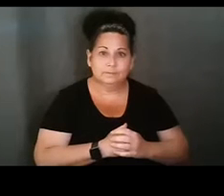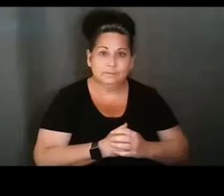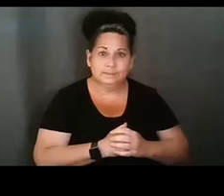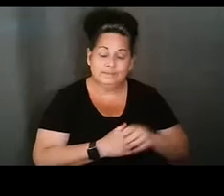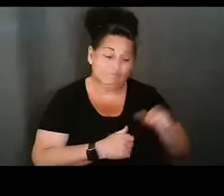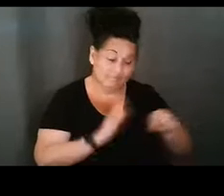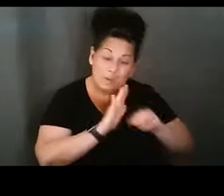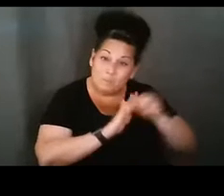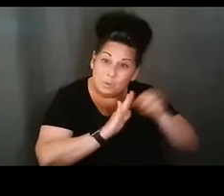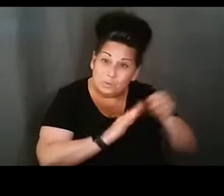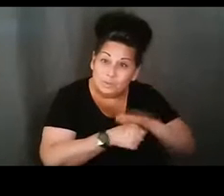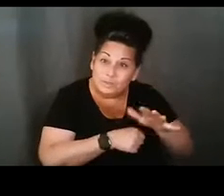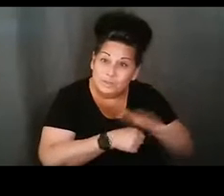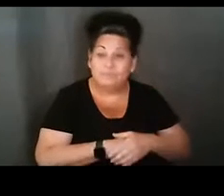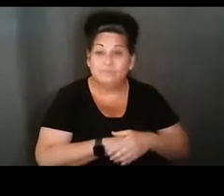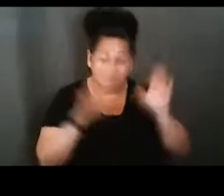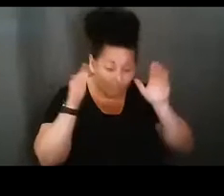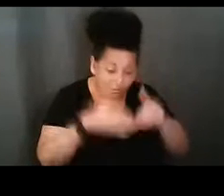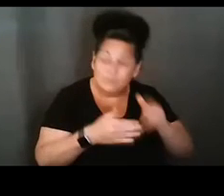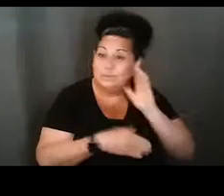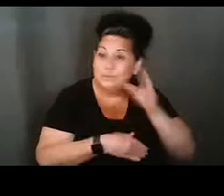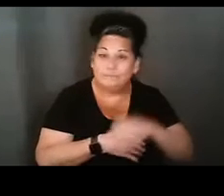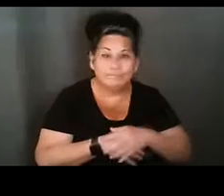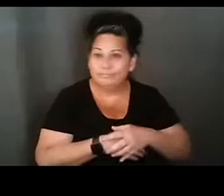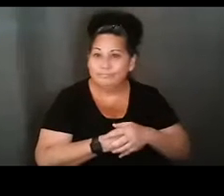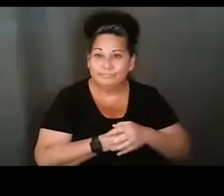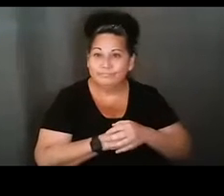not. Are they going to be focused? Absolutely not. So